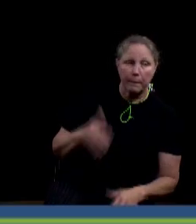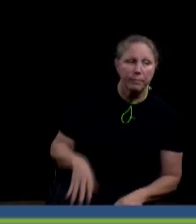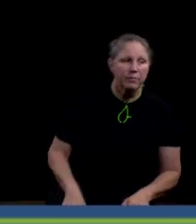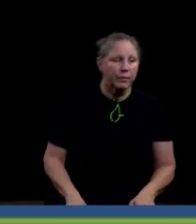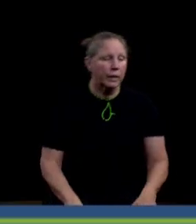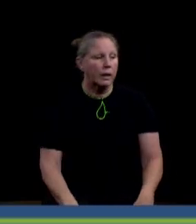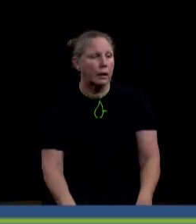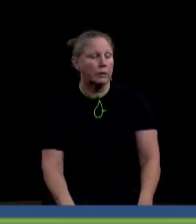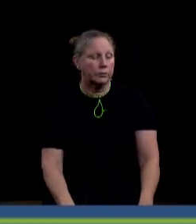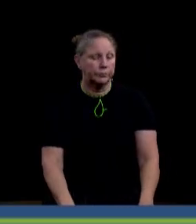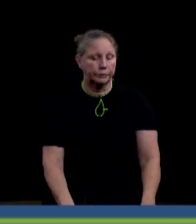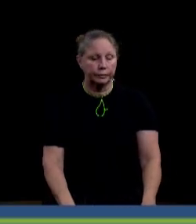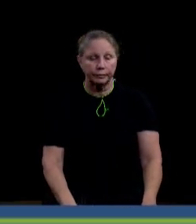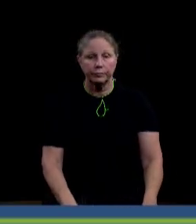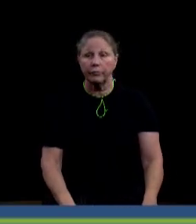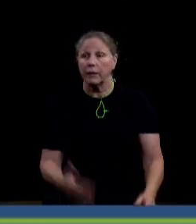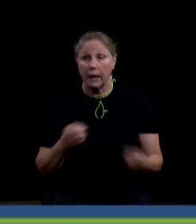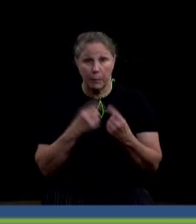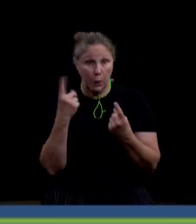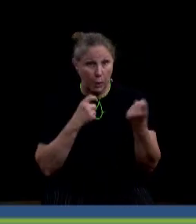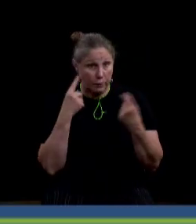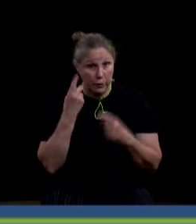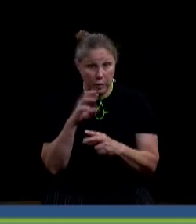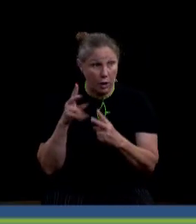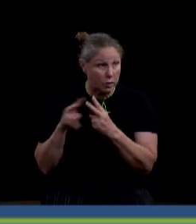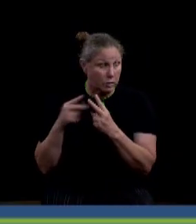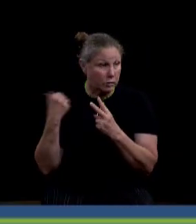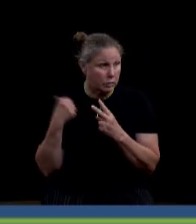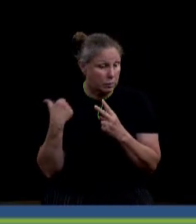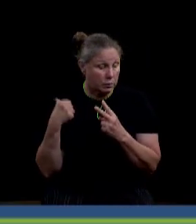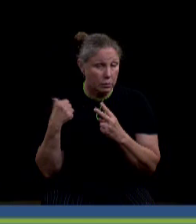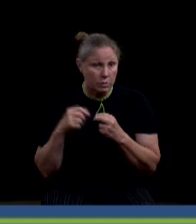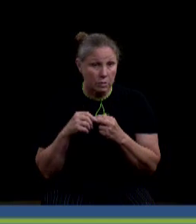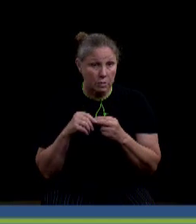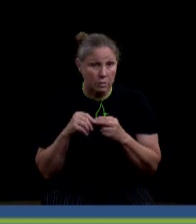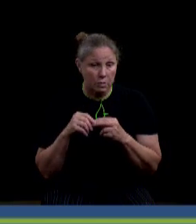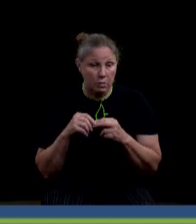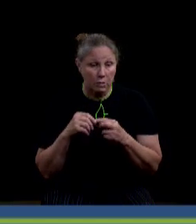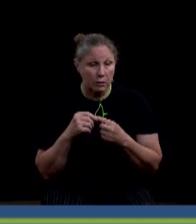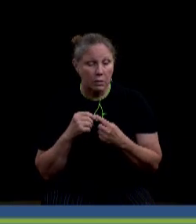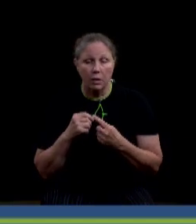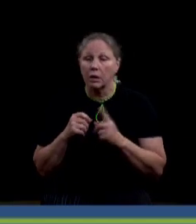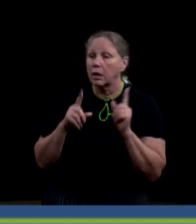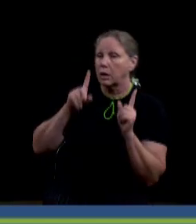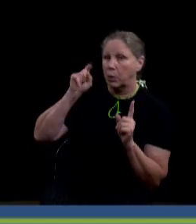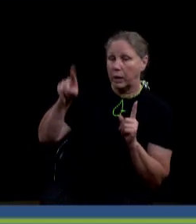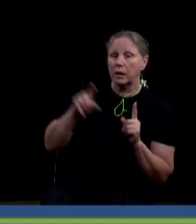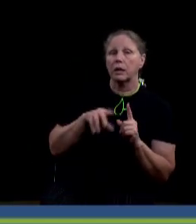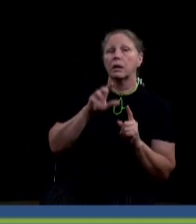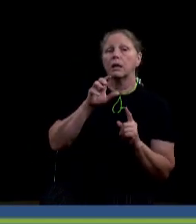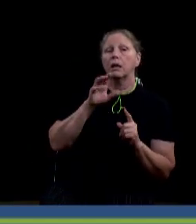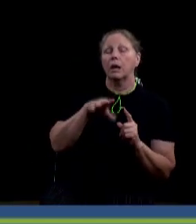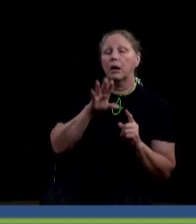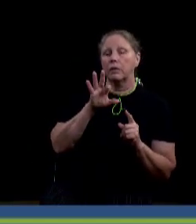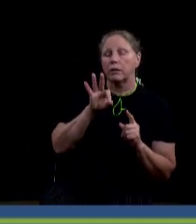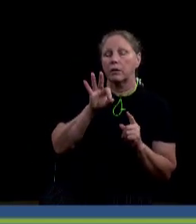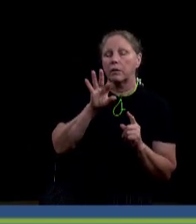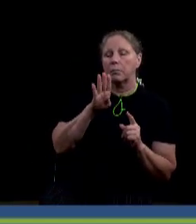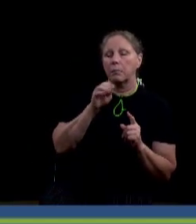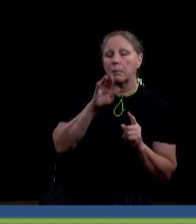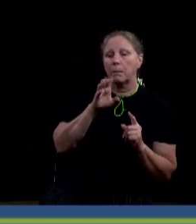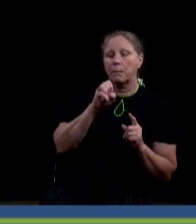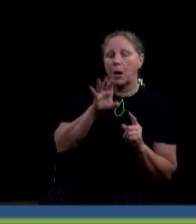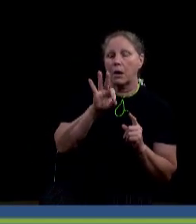Dr. Werner and Dr. Gray? Very quickly, thank you both for your comments and your presentation. Dr. Gray, could you